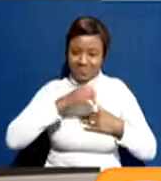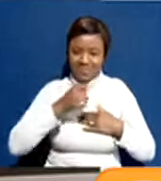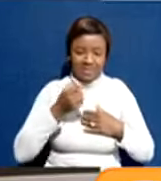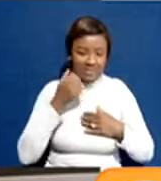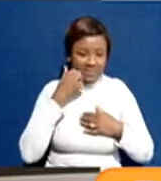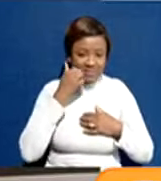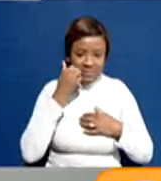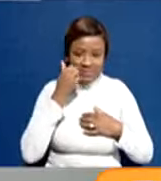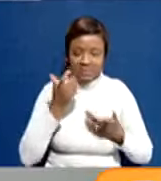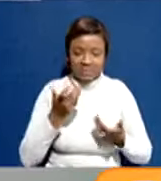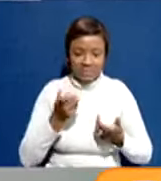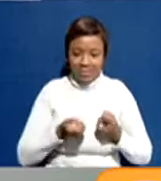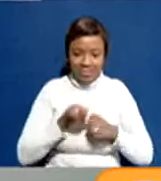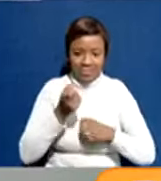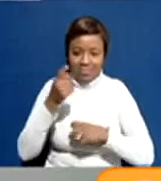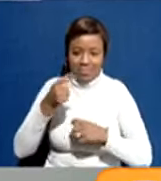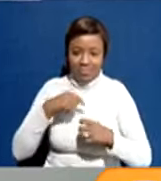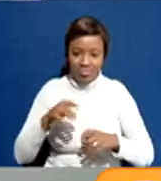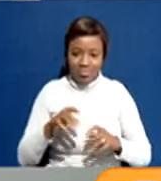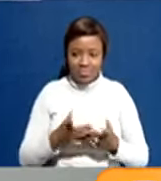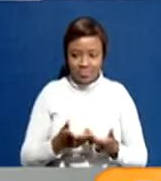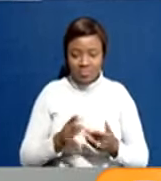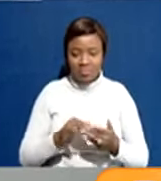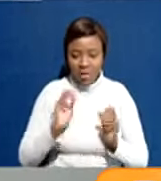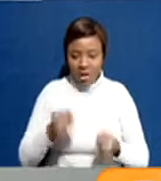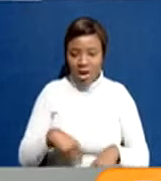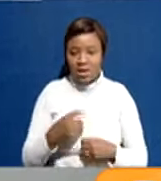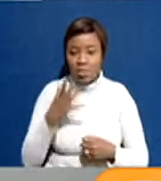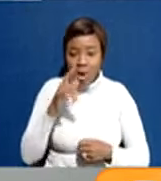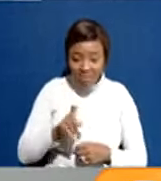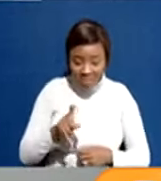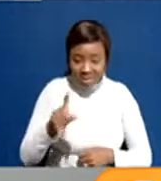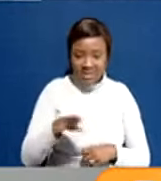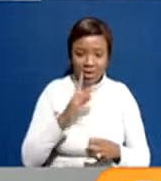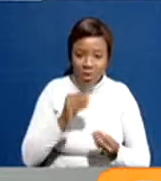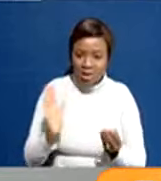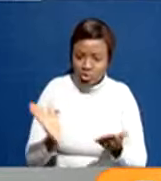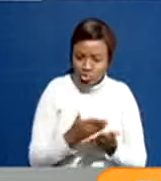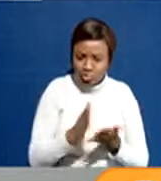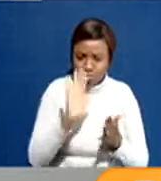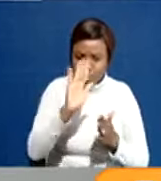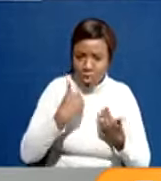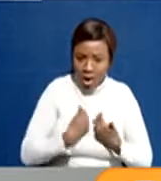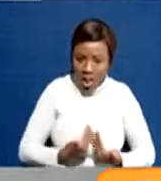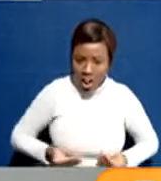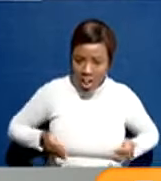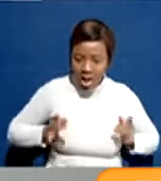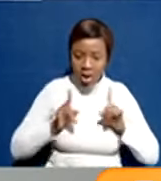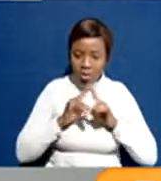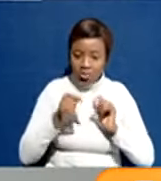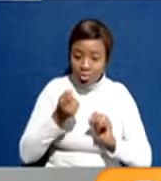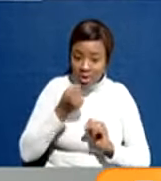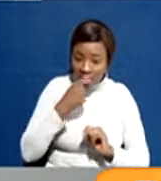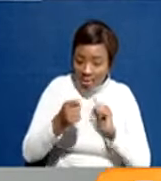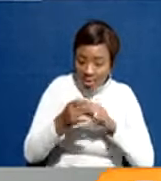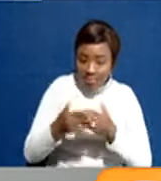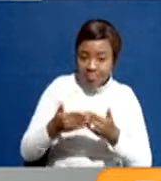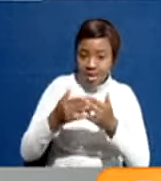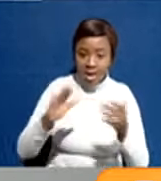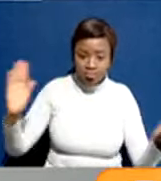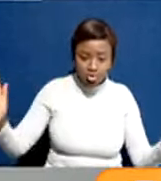go eat your lungs. By completing treatment, we ensure that the TB is completely cured, that there's